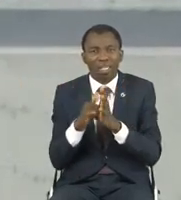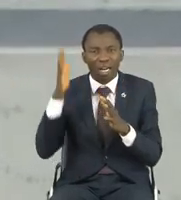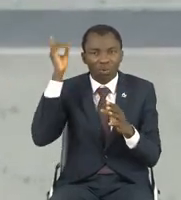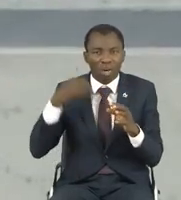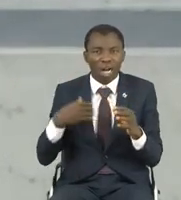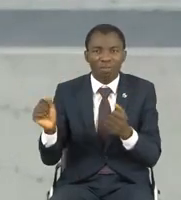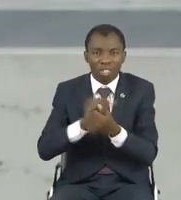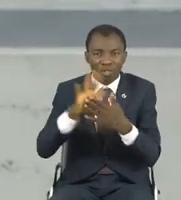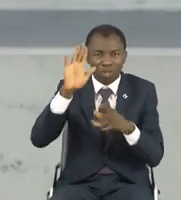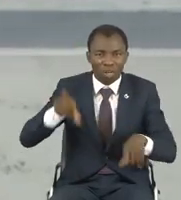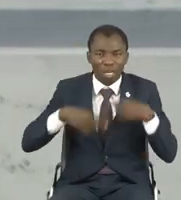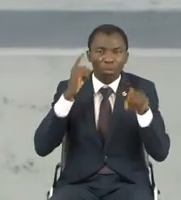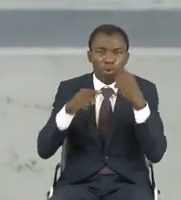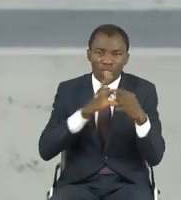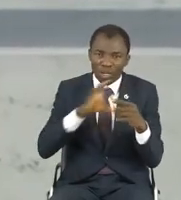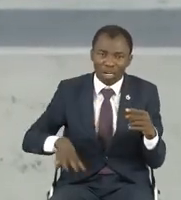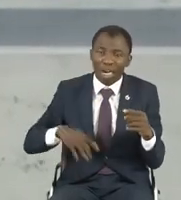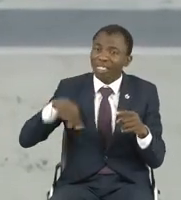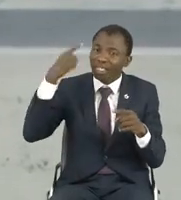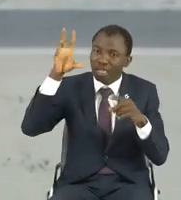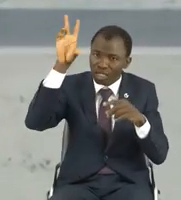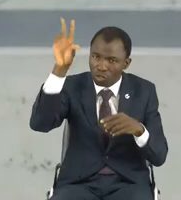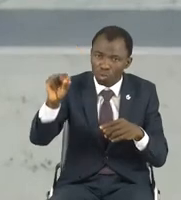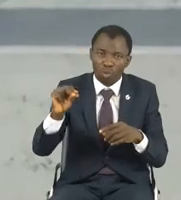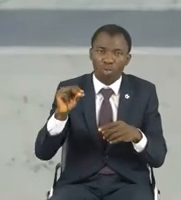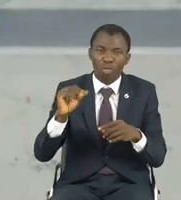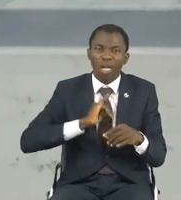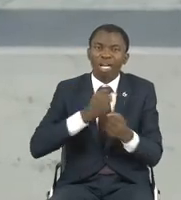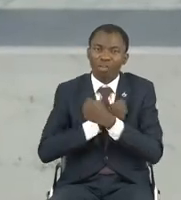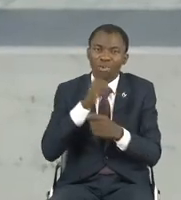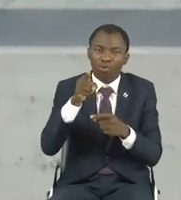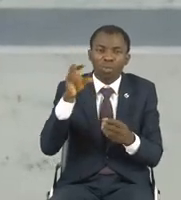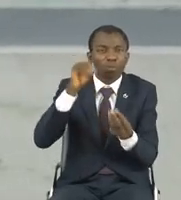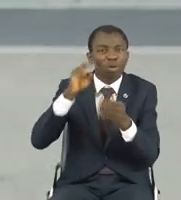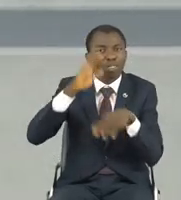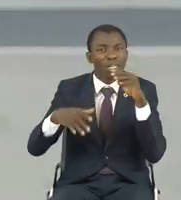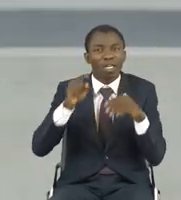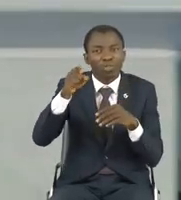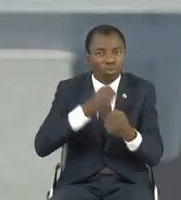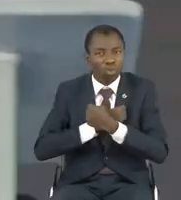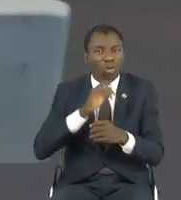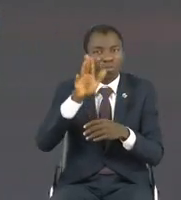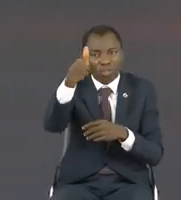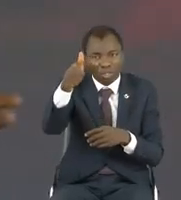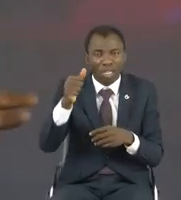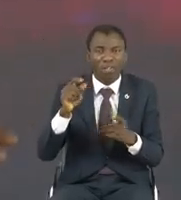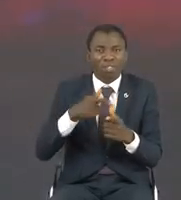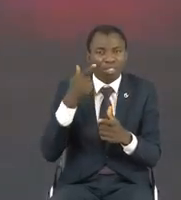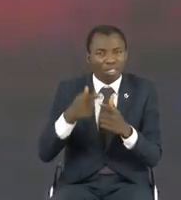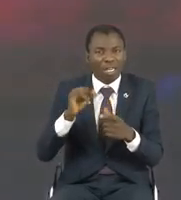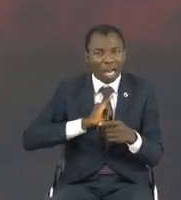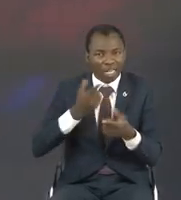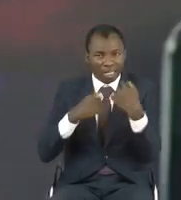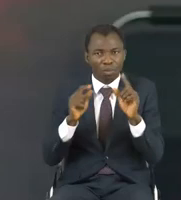Christ said, no, I love you more than you love yourself. And he came to save you and